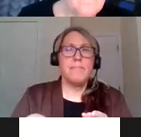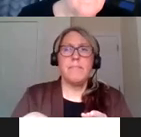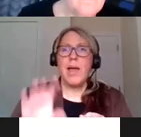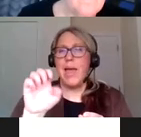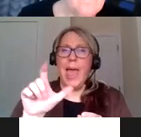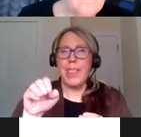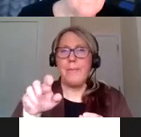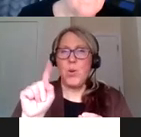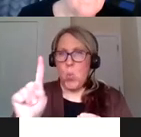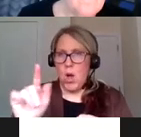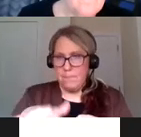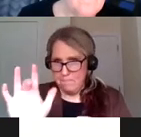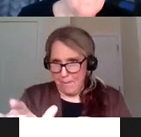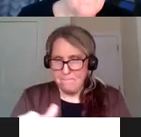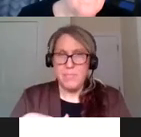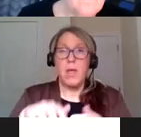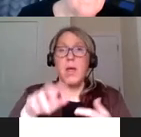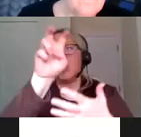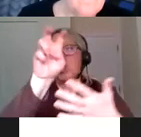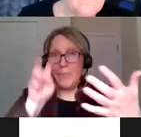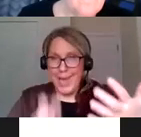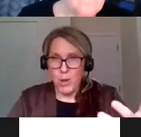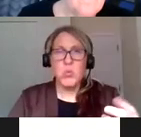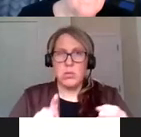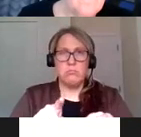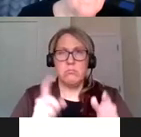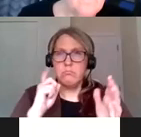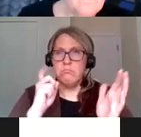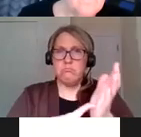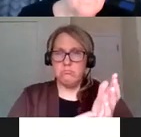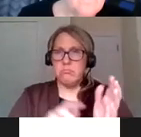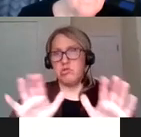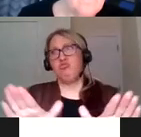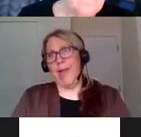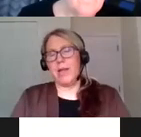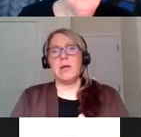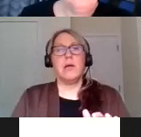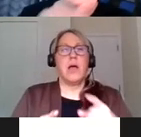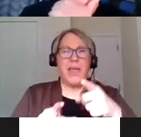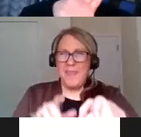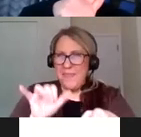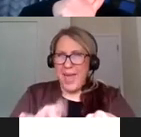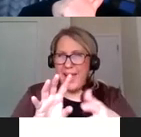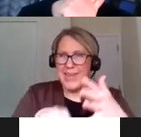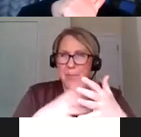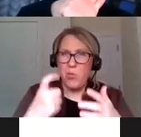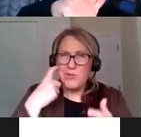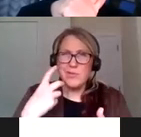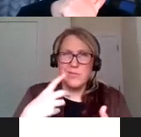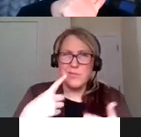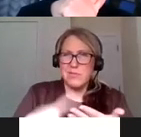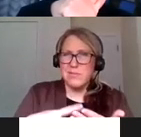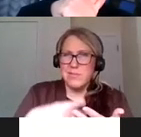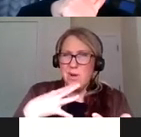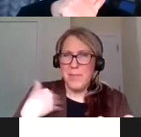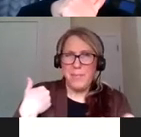1, and it skips down to it, which is great. And it's this table that we had just talked about a little while